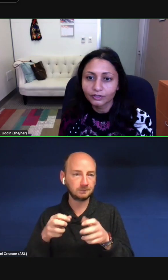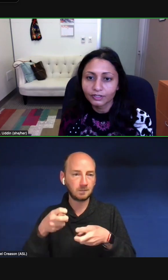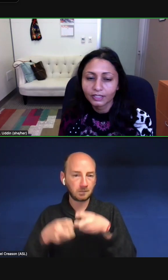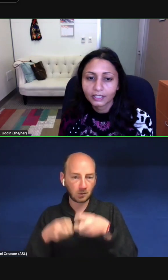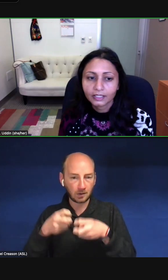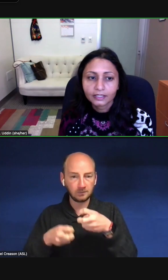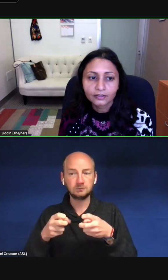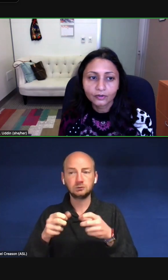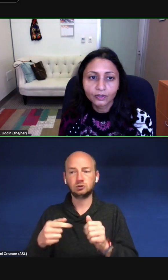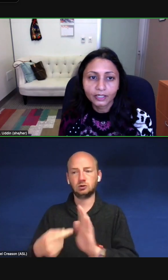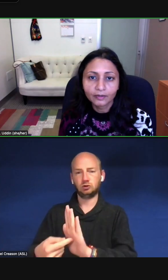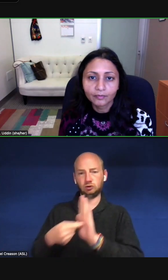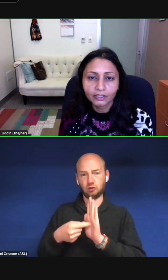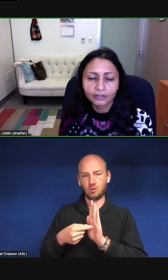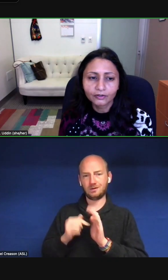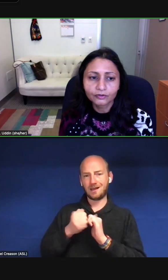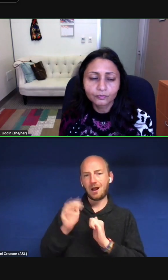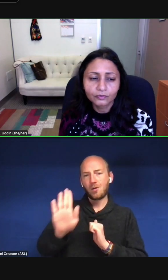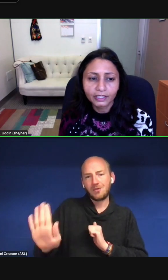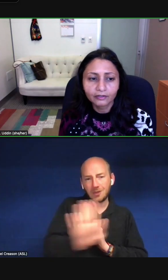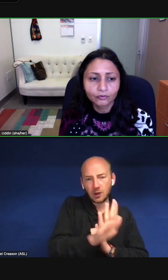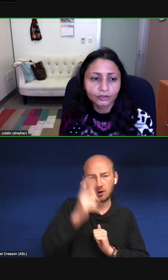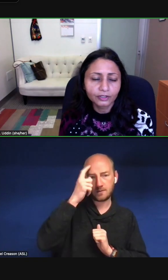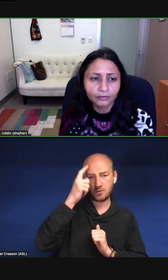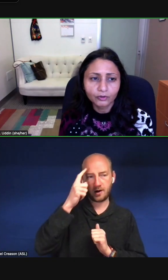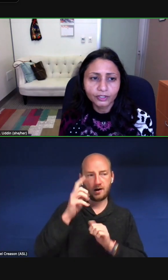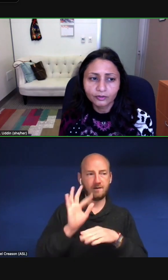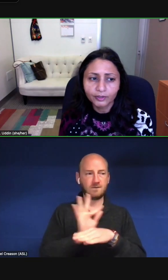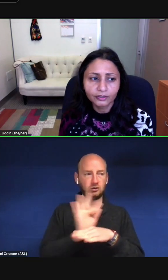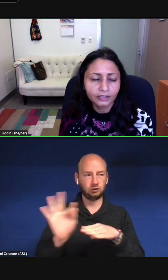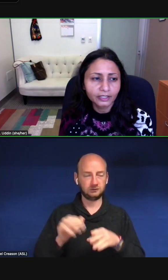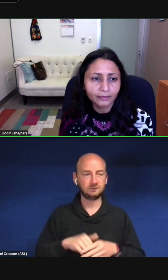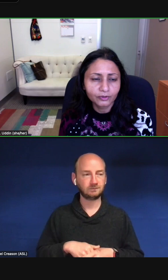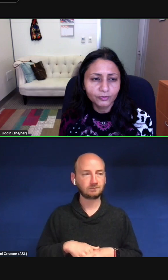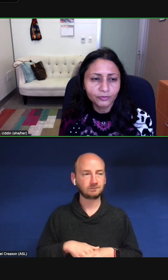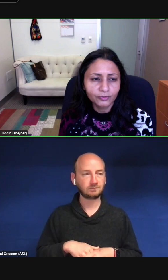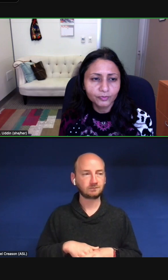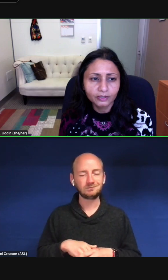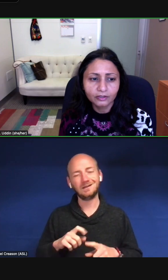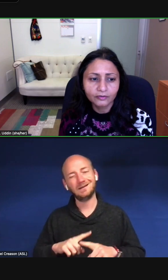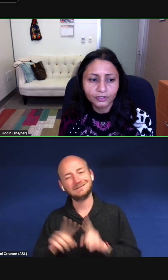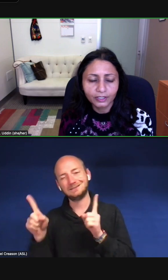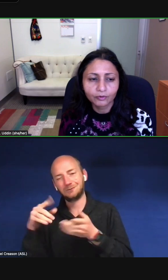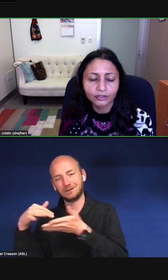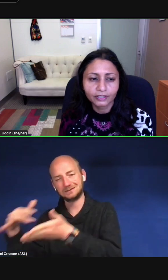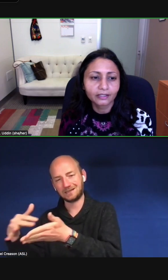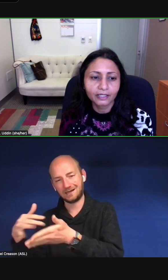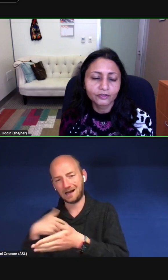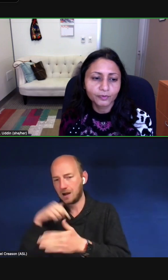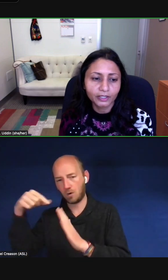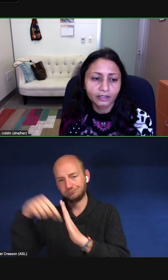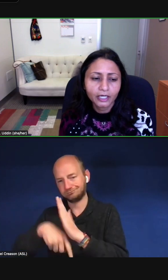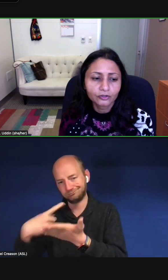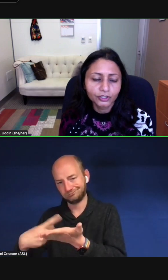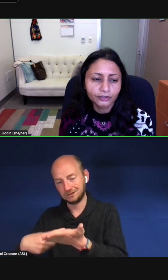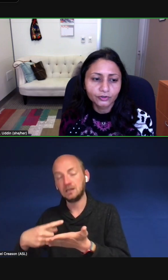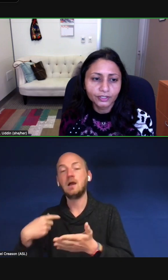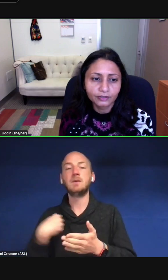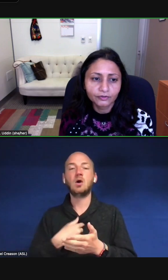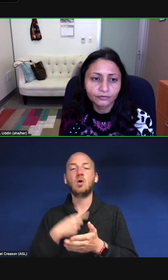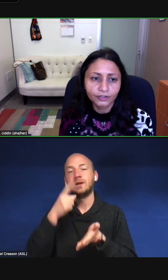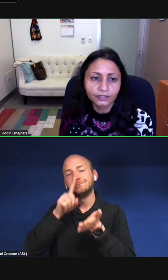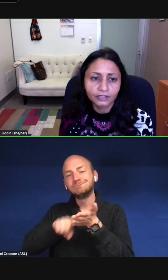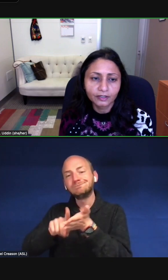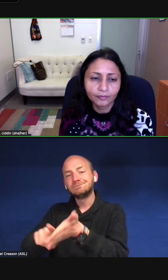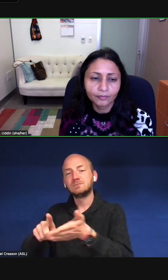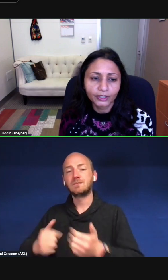those conditions. So in another line of work that I won't talk about in the lab, we spend a lot of time looking at lifespan trajectories